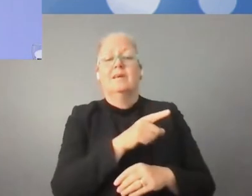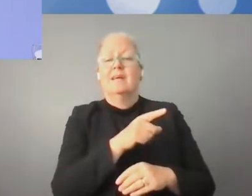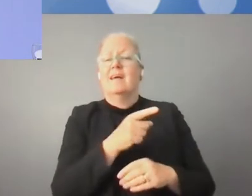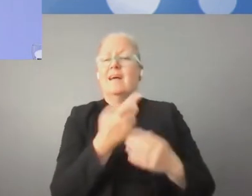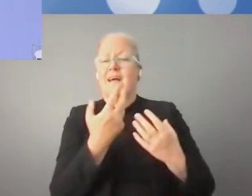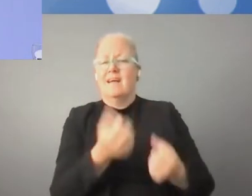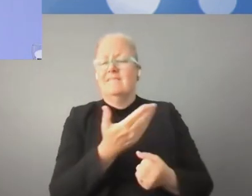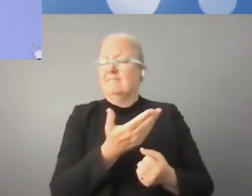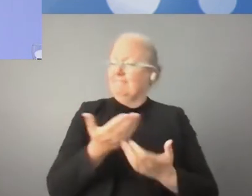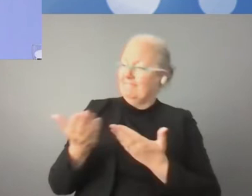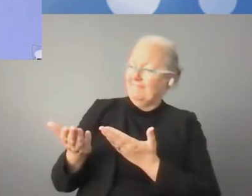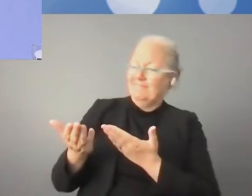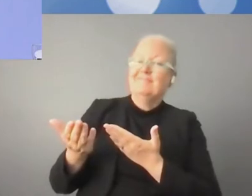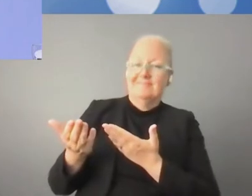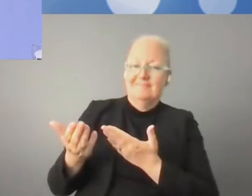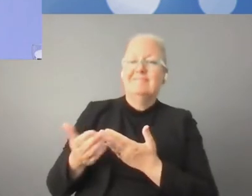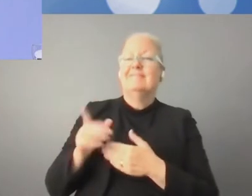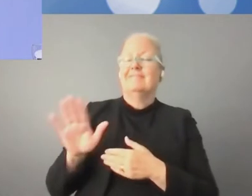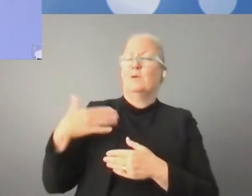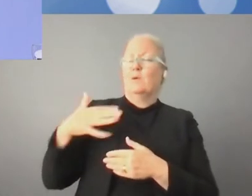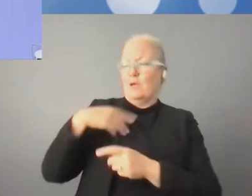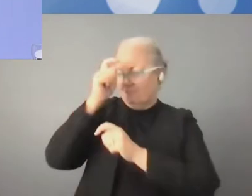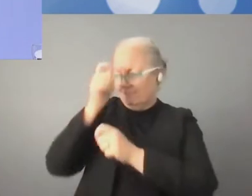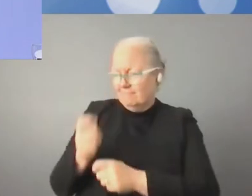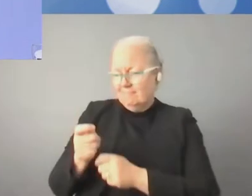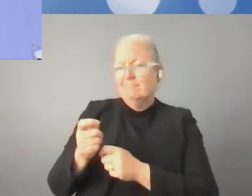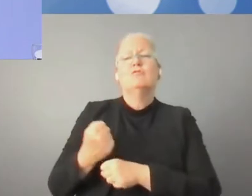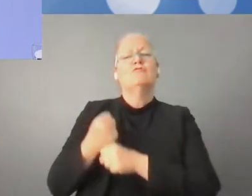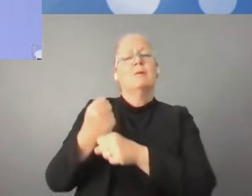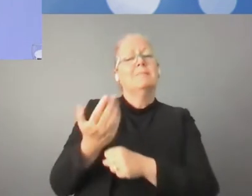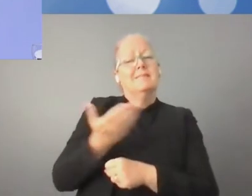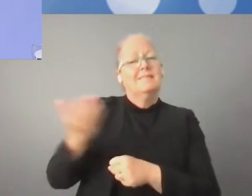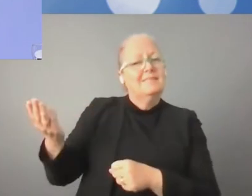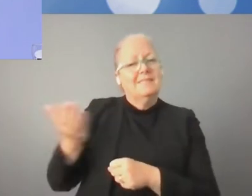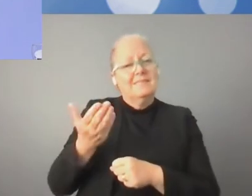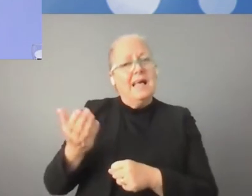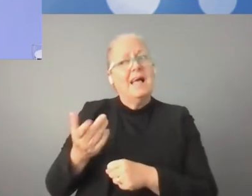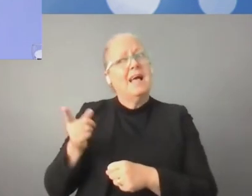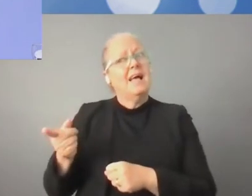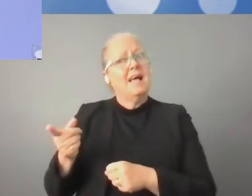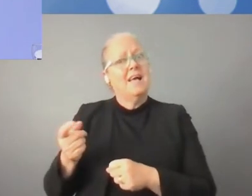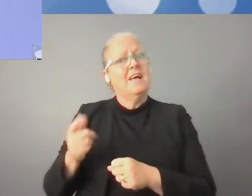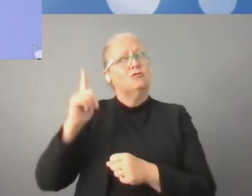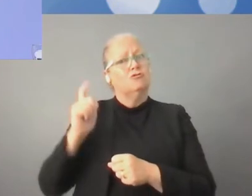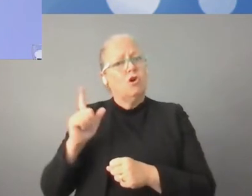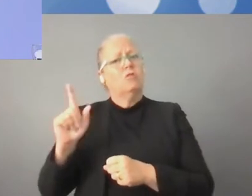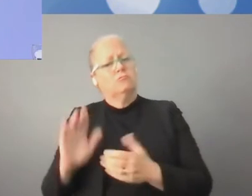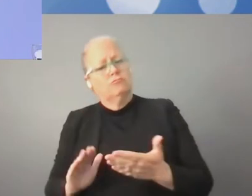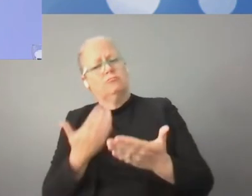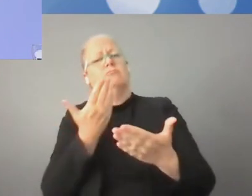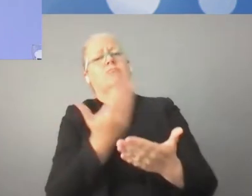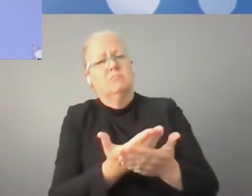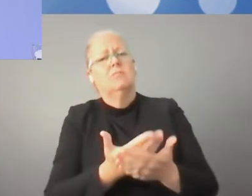uh honorable representatives have started to set some proposals about regulating the digital market and